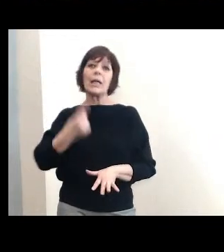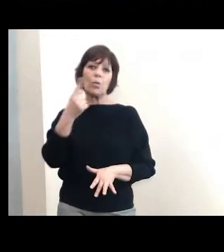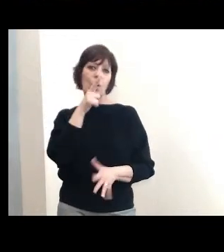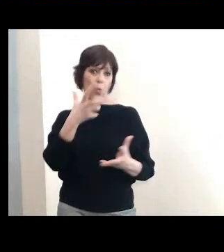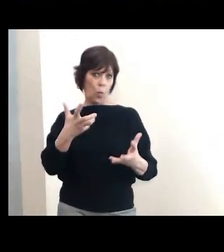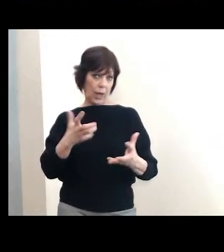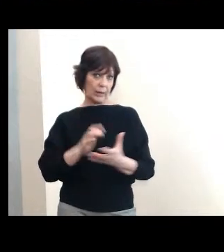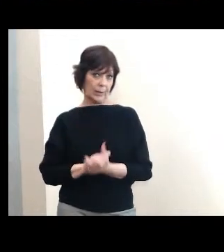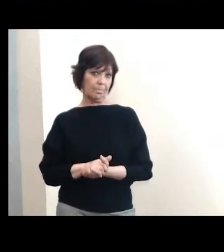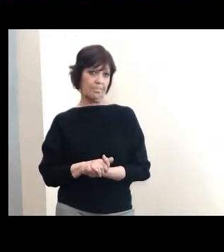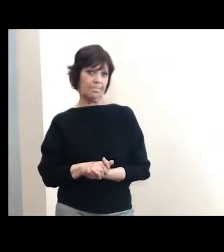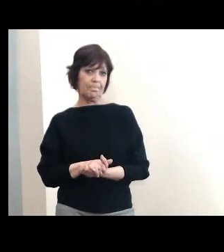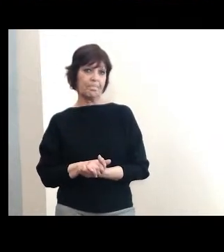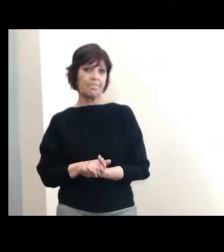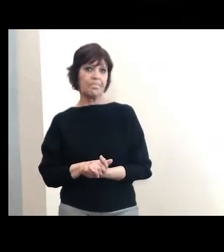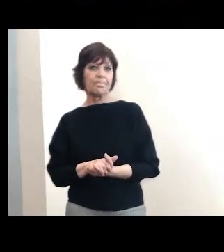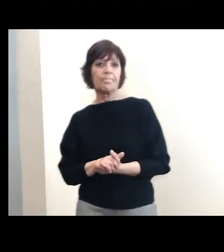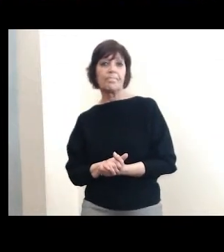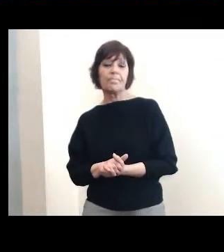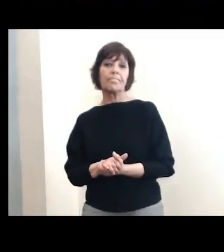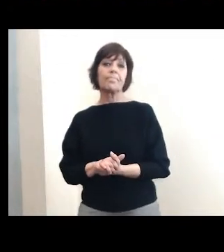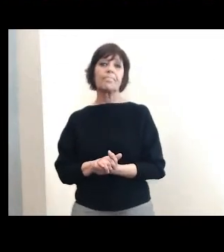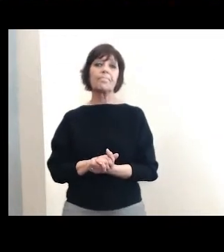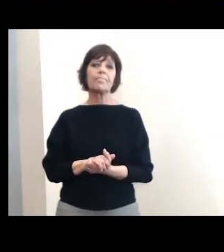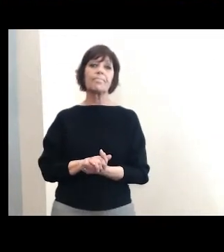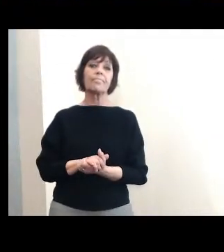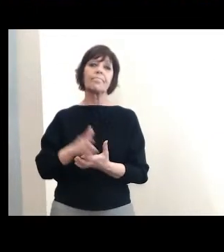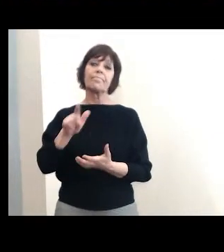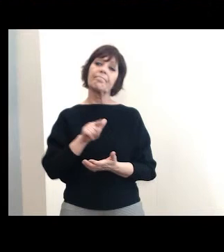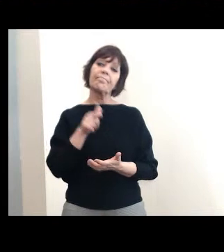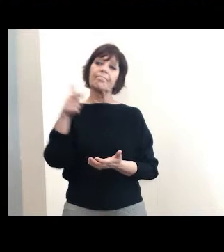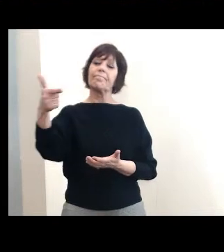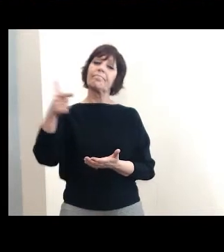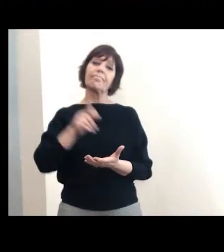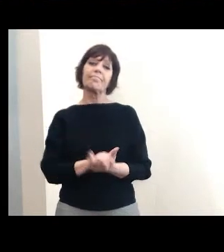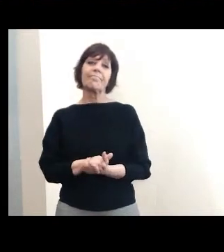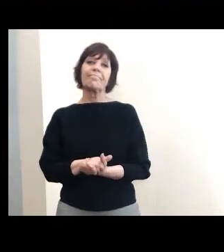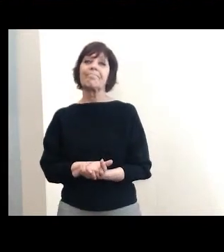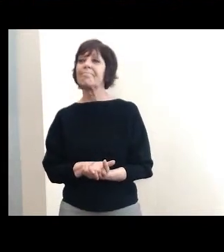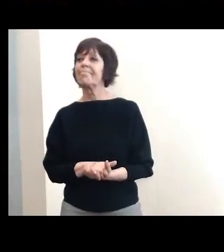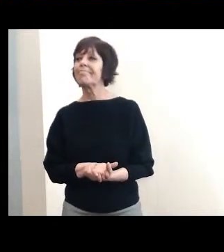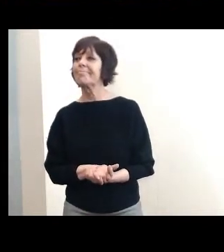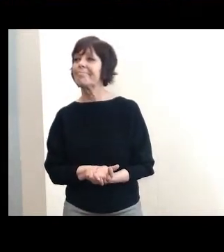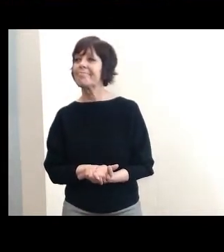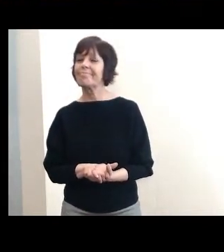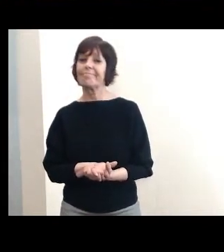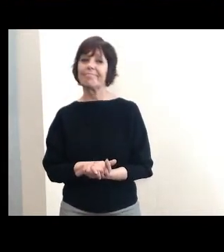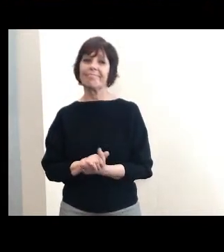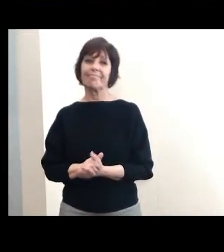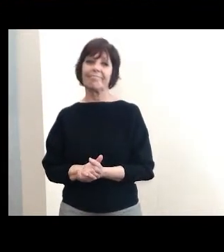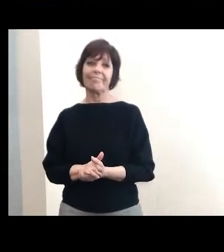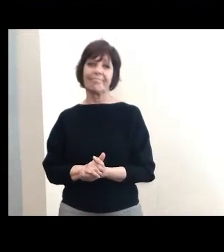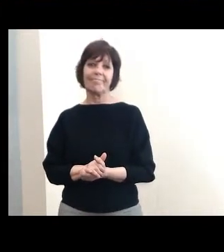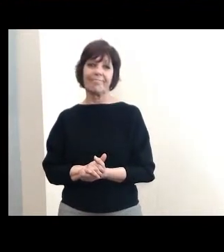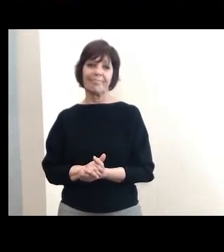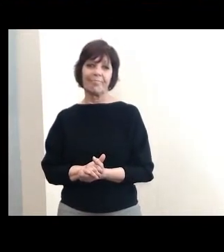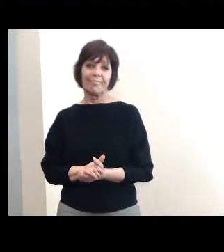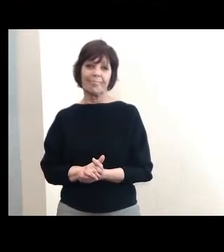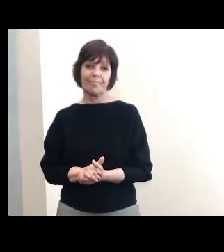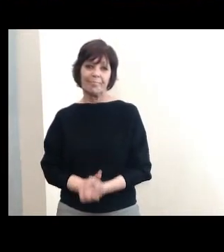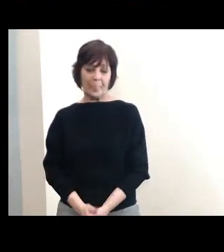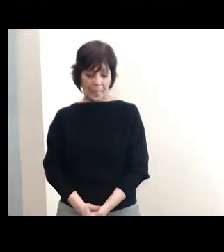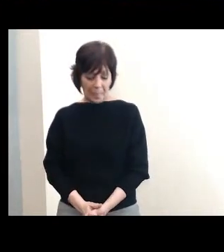who wants to know their status. So I'm going to turn it over to the county executive to finish up with police reform.